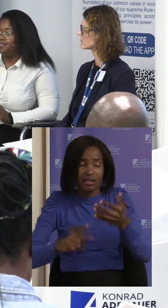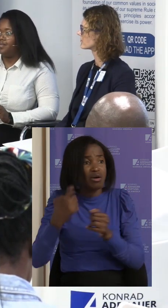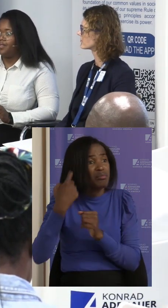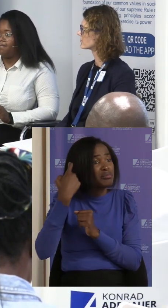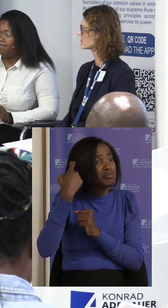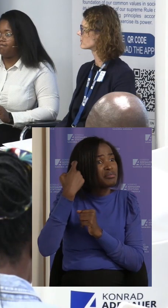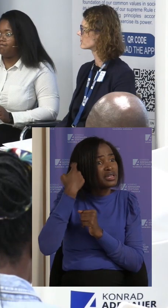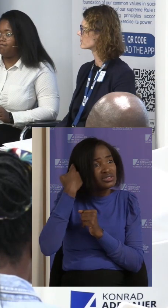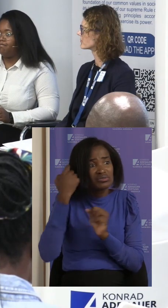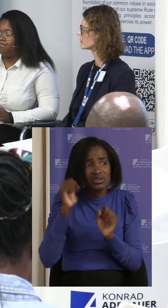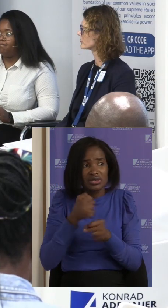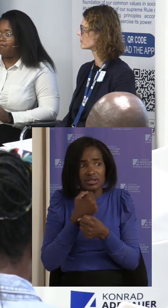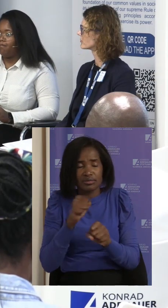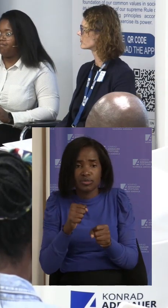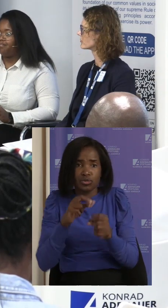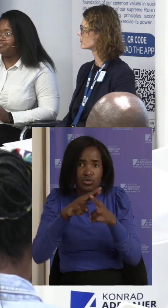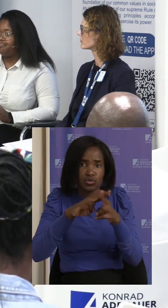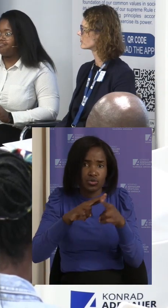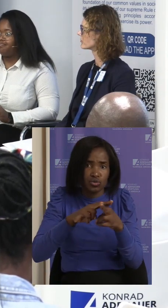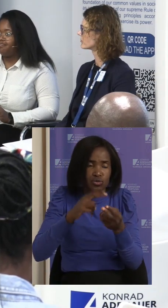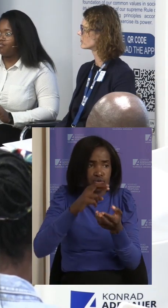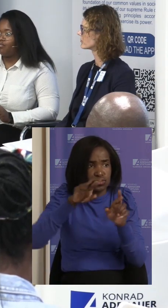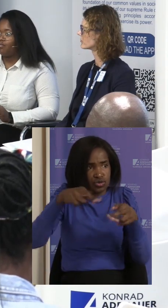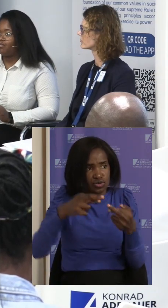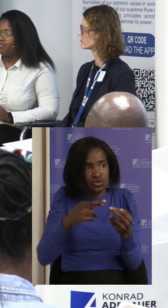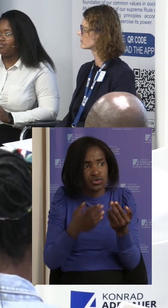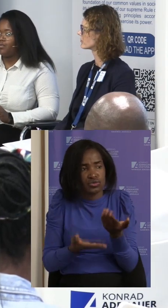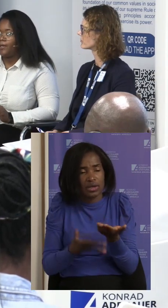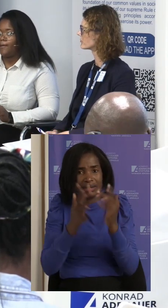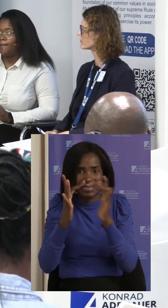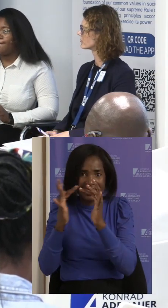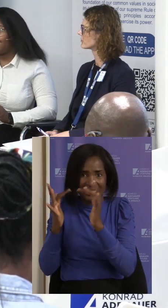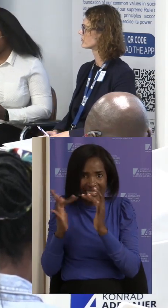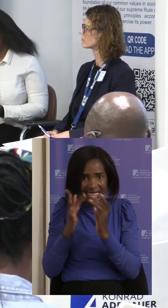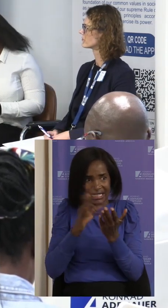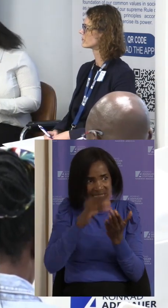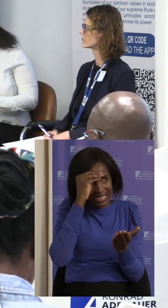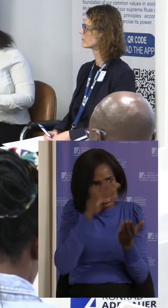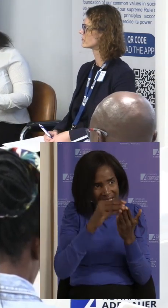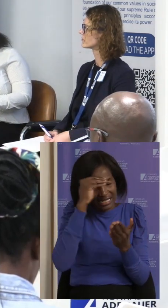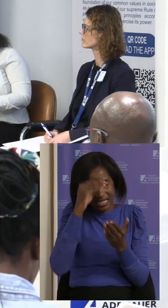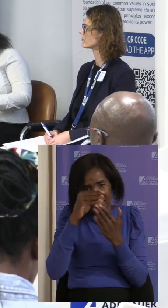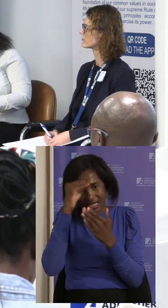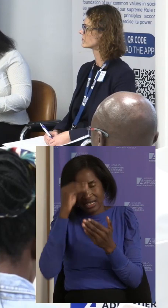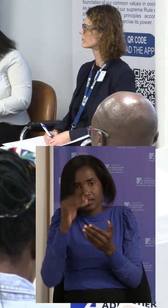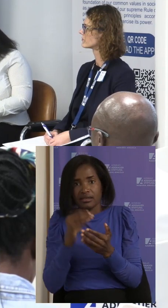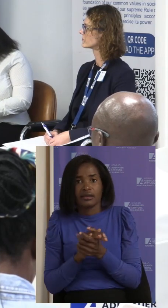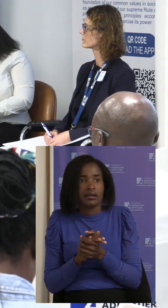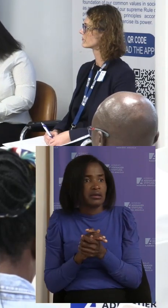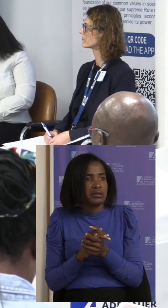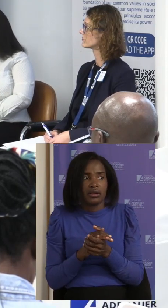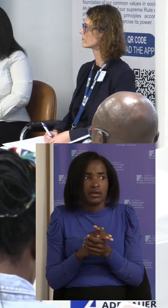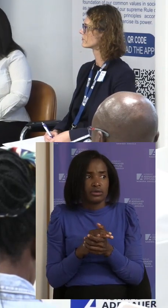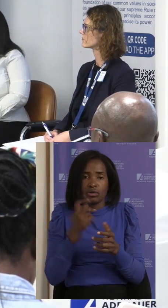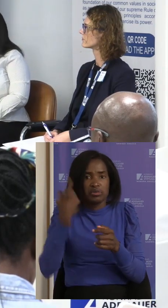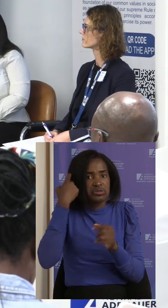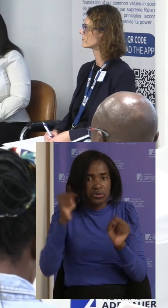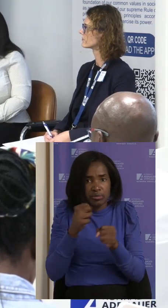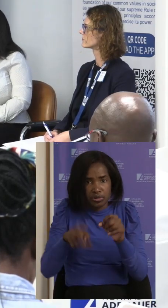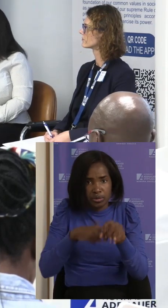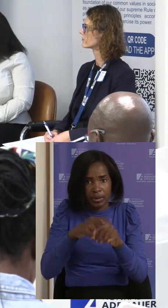know, deploy the resources to make e-learning a reality for the